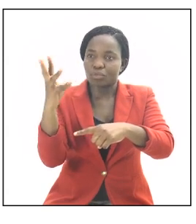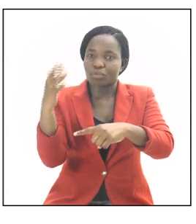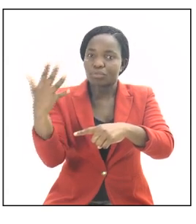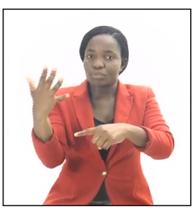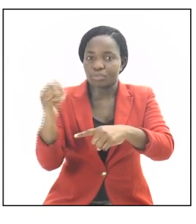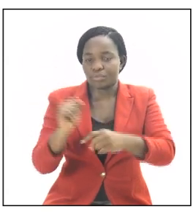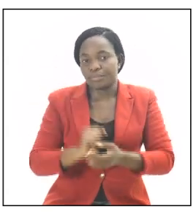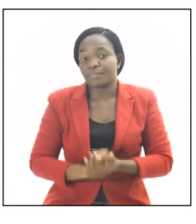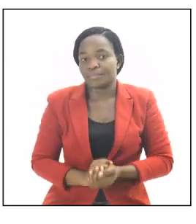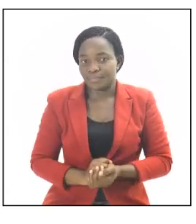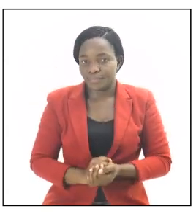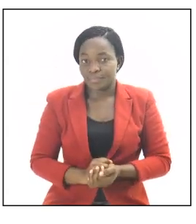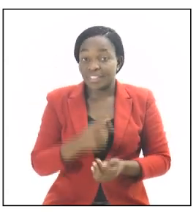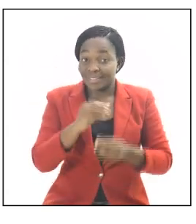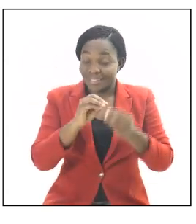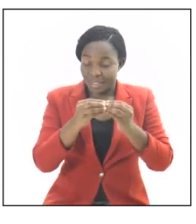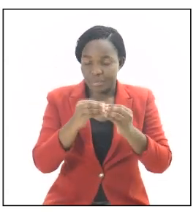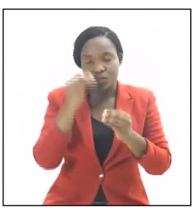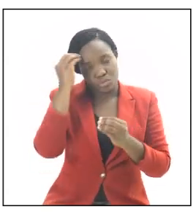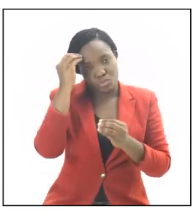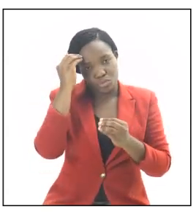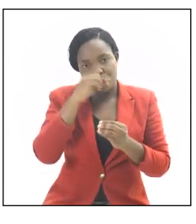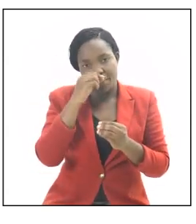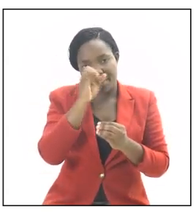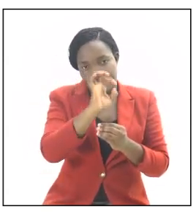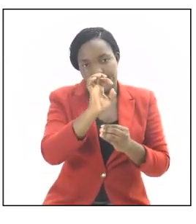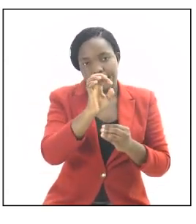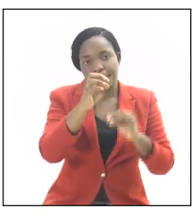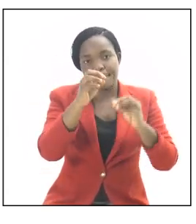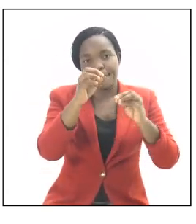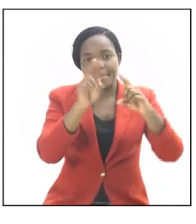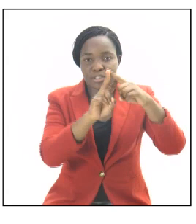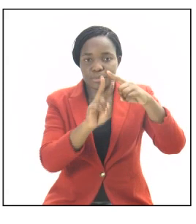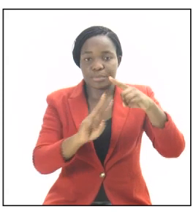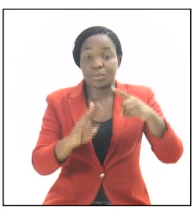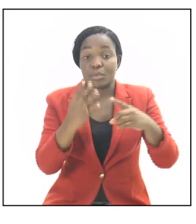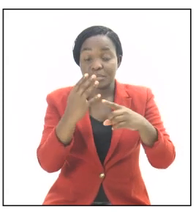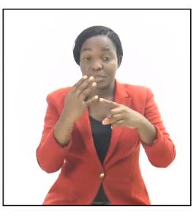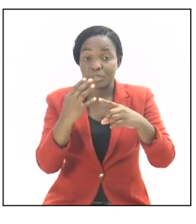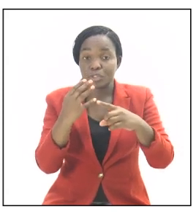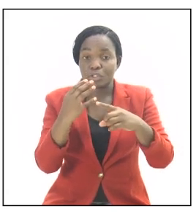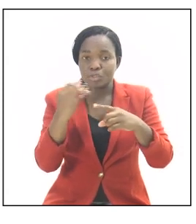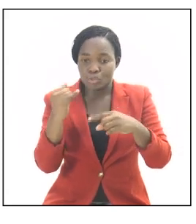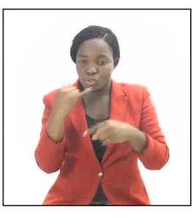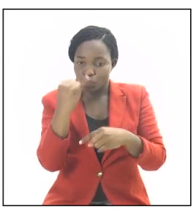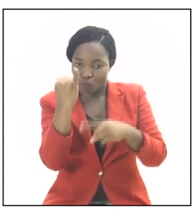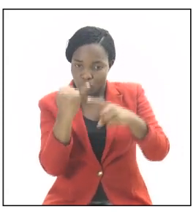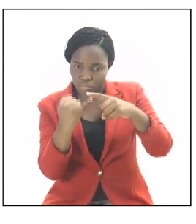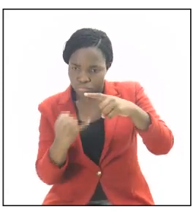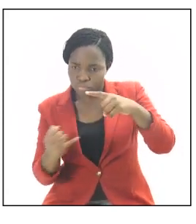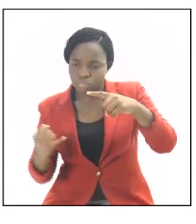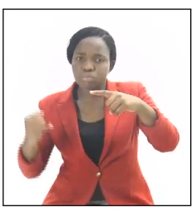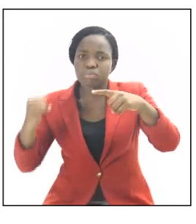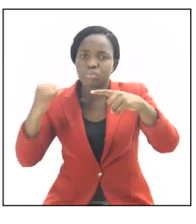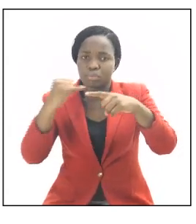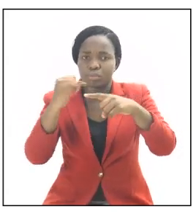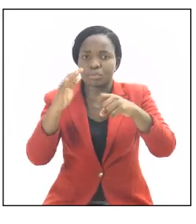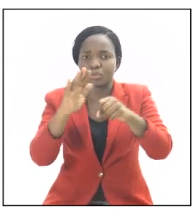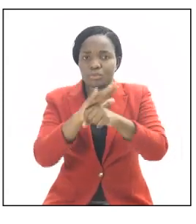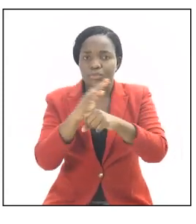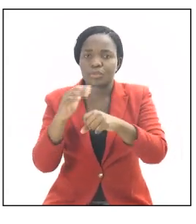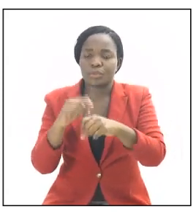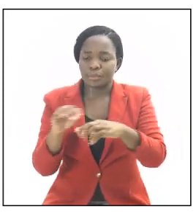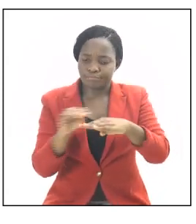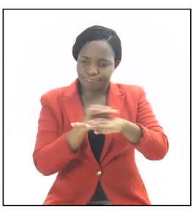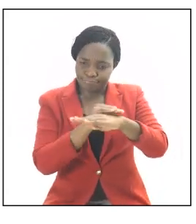3.14159265, a number known as pi. Or we could draw a circle with a diameter of 1.